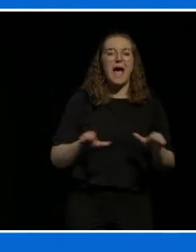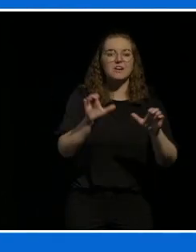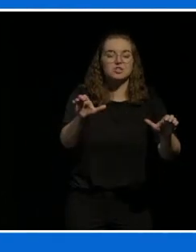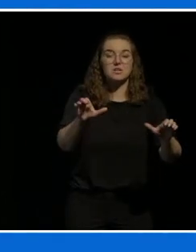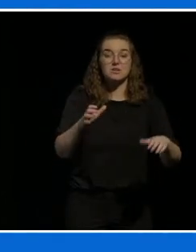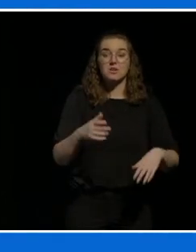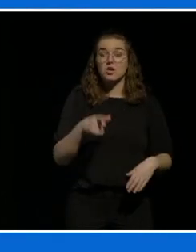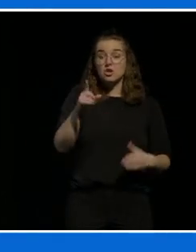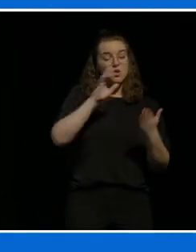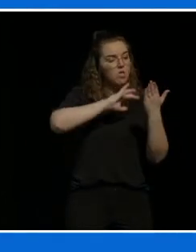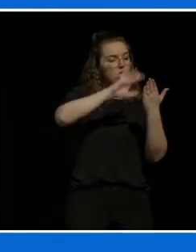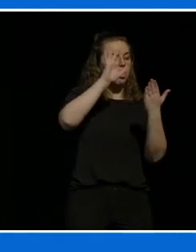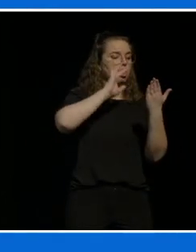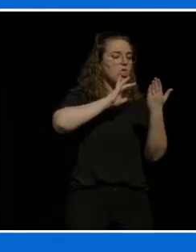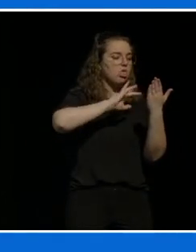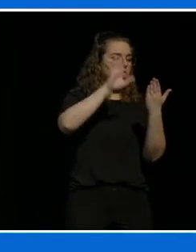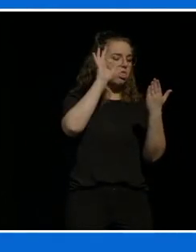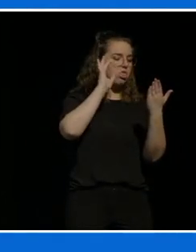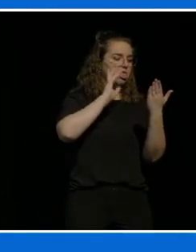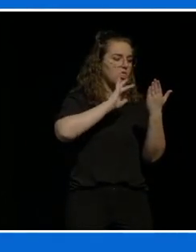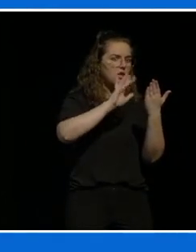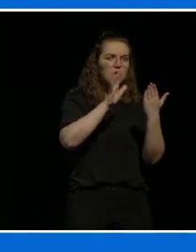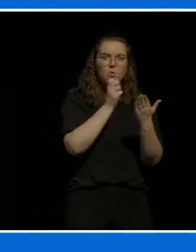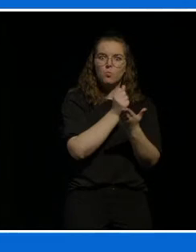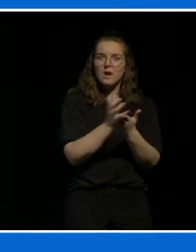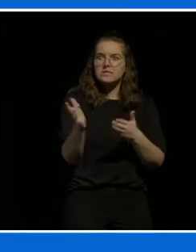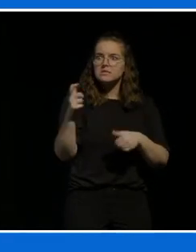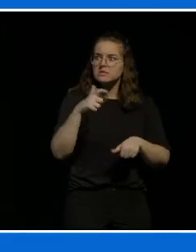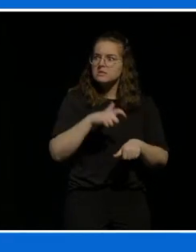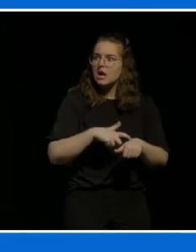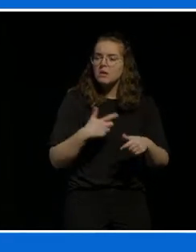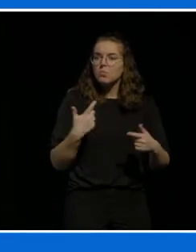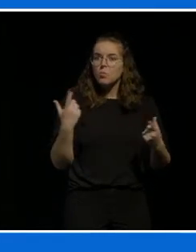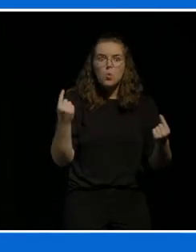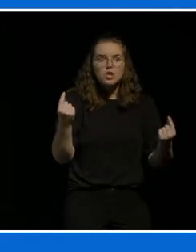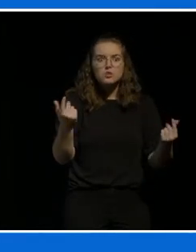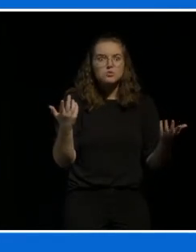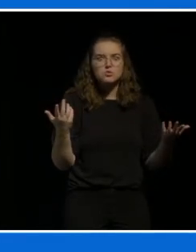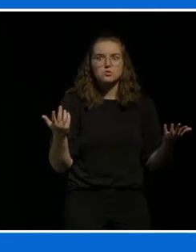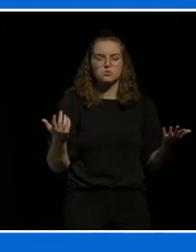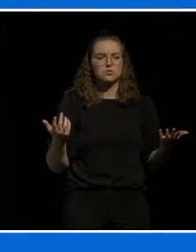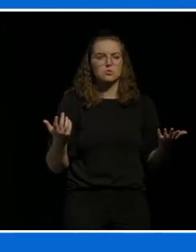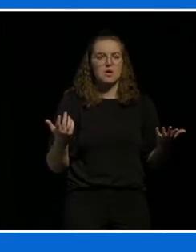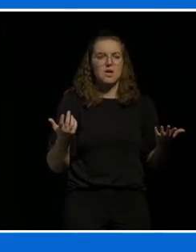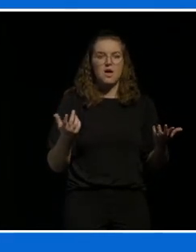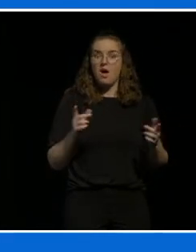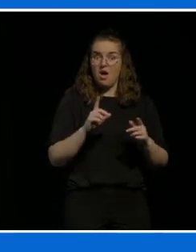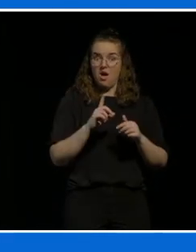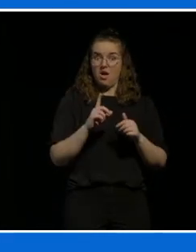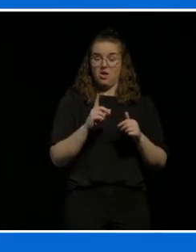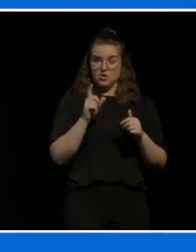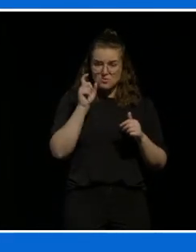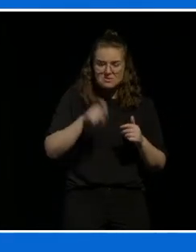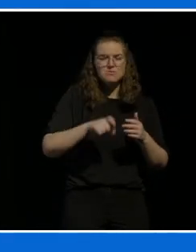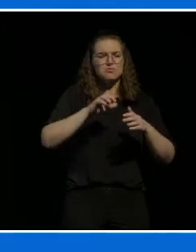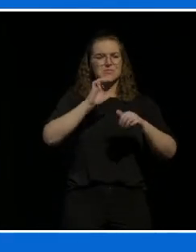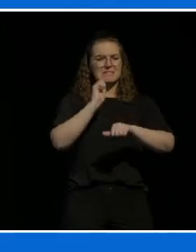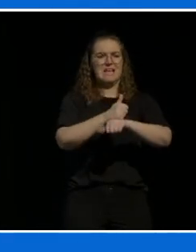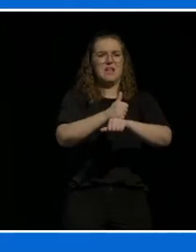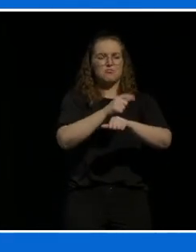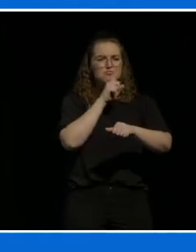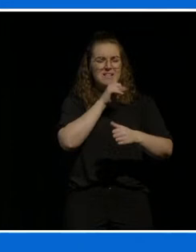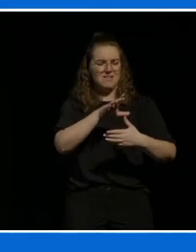of your life online, what would you do with that time back? Those are the types of ways that you can create authentic engagement, and that story will fuel